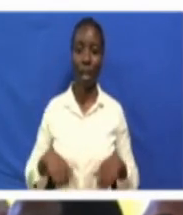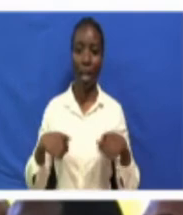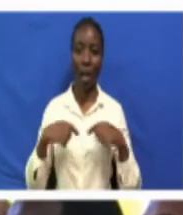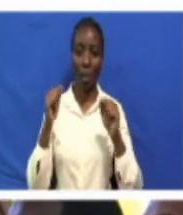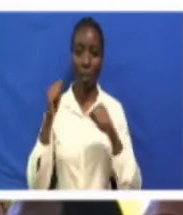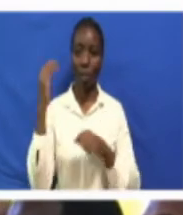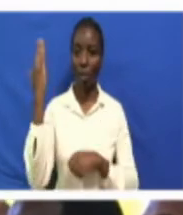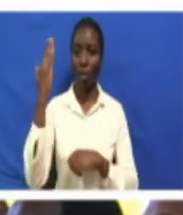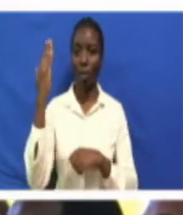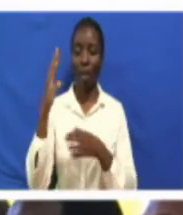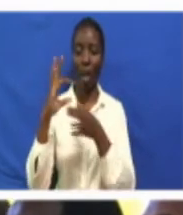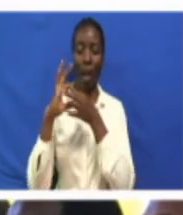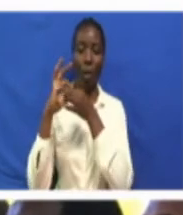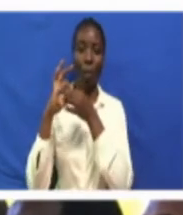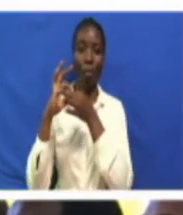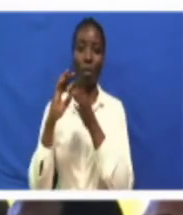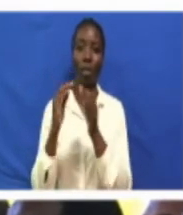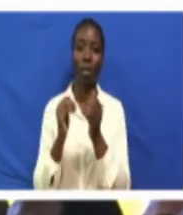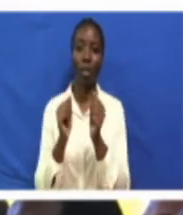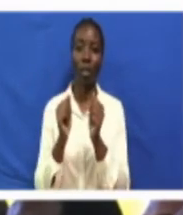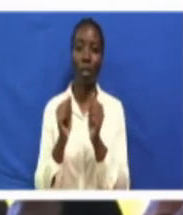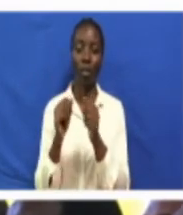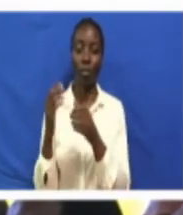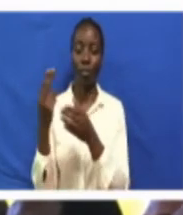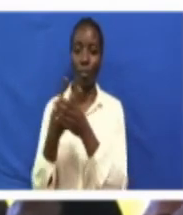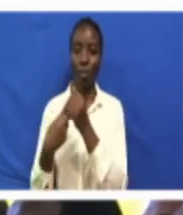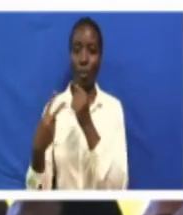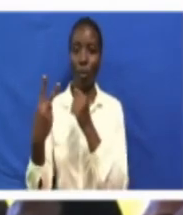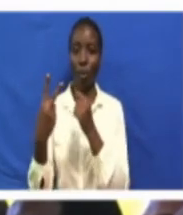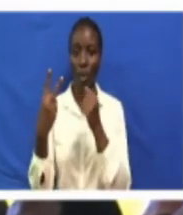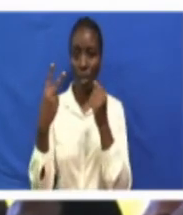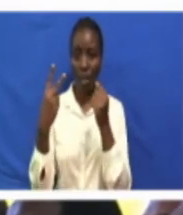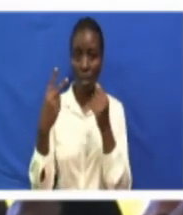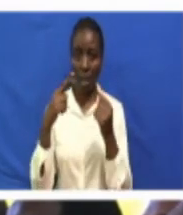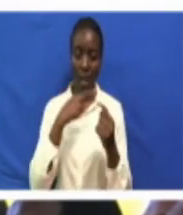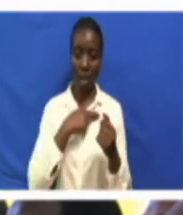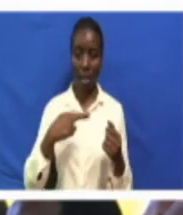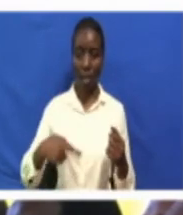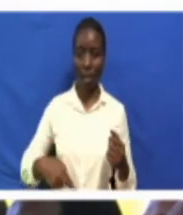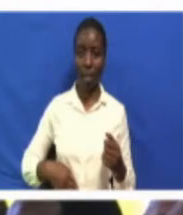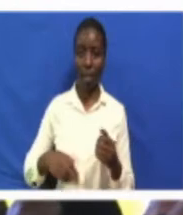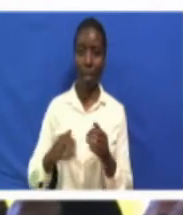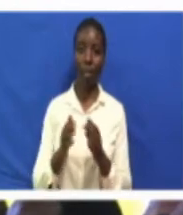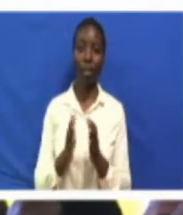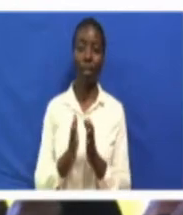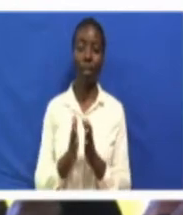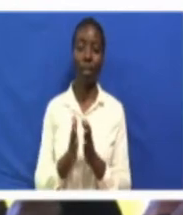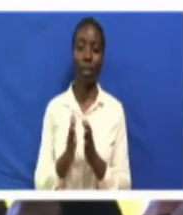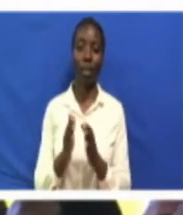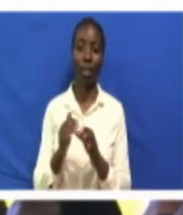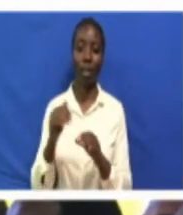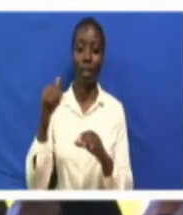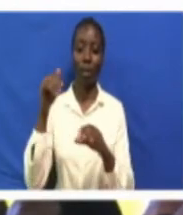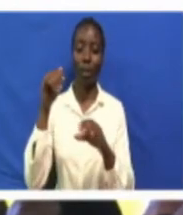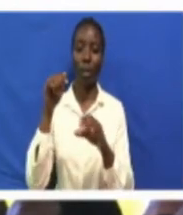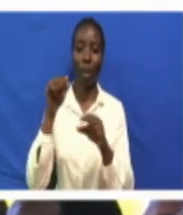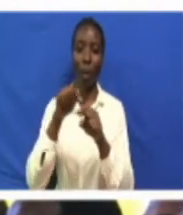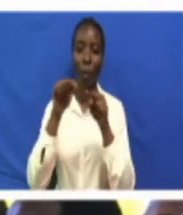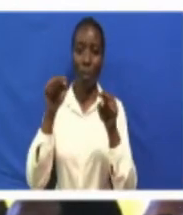harmonious collaboration between the religious entities within their academies and the the